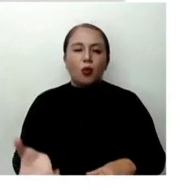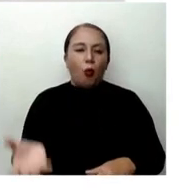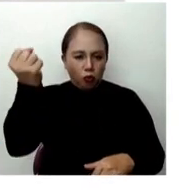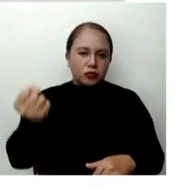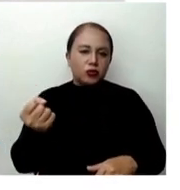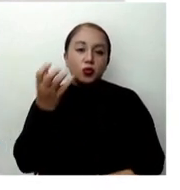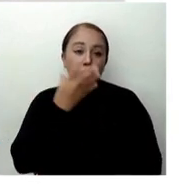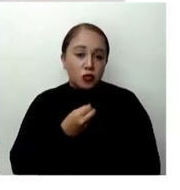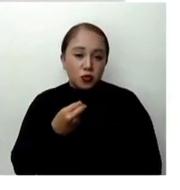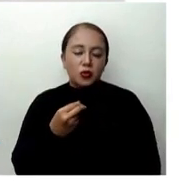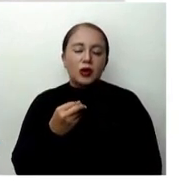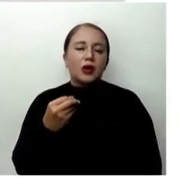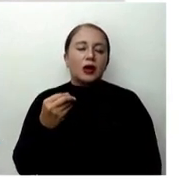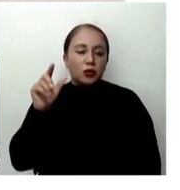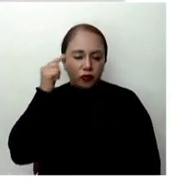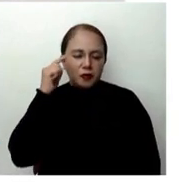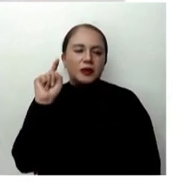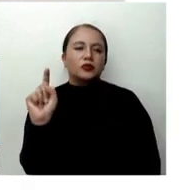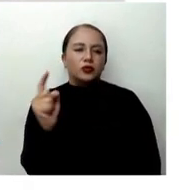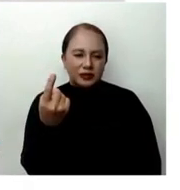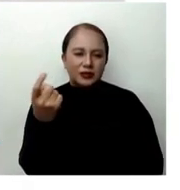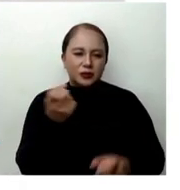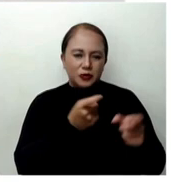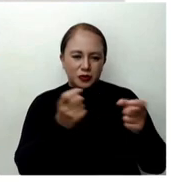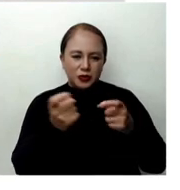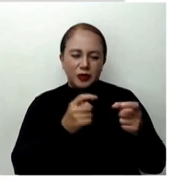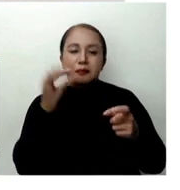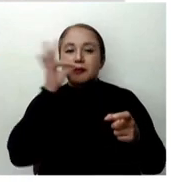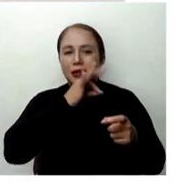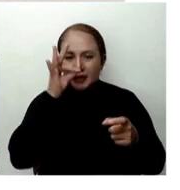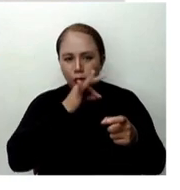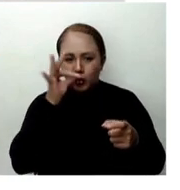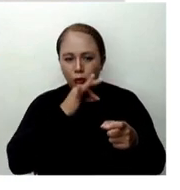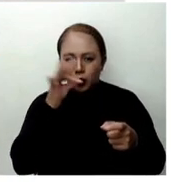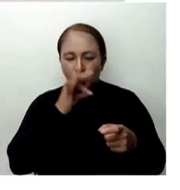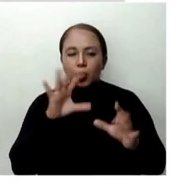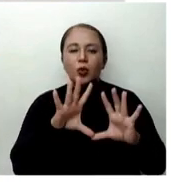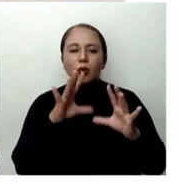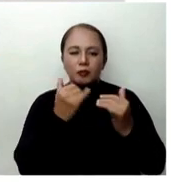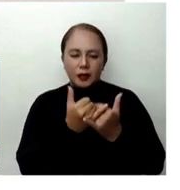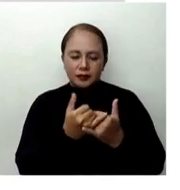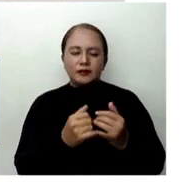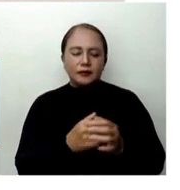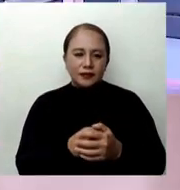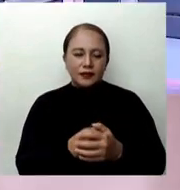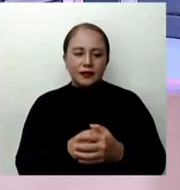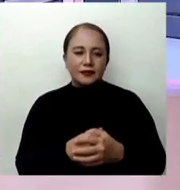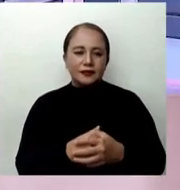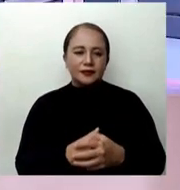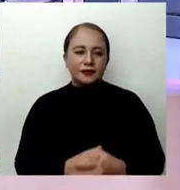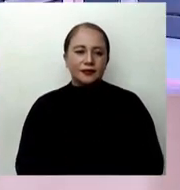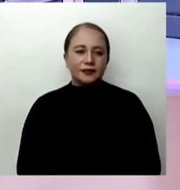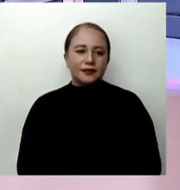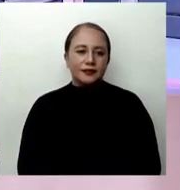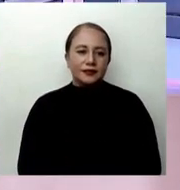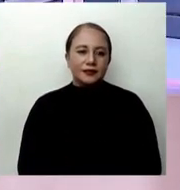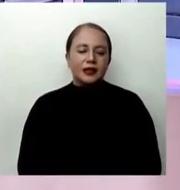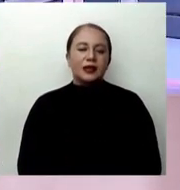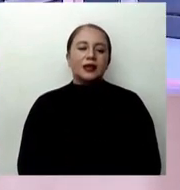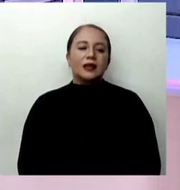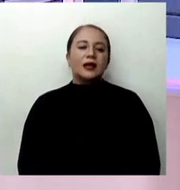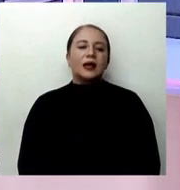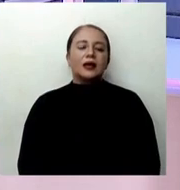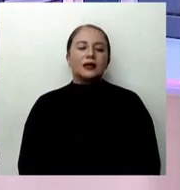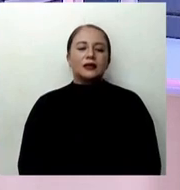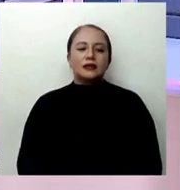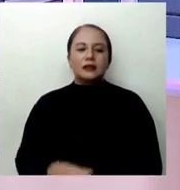pong control, lalo na sa Pilipinong korporasyon o entity. A commission and appointments